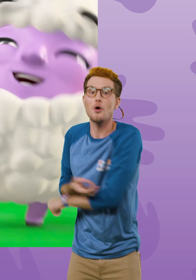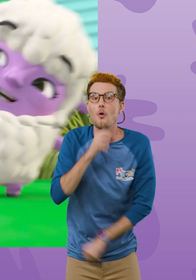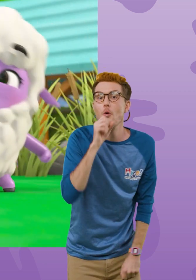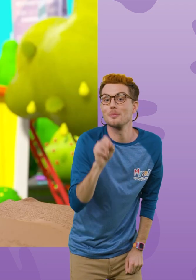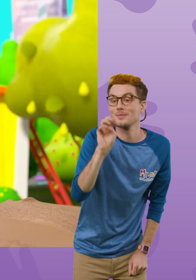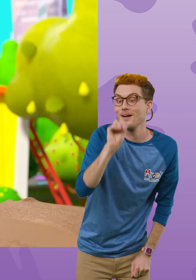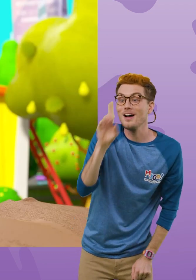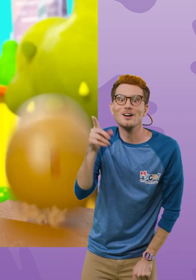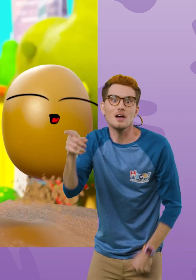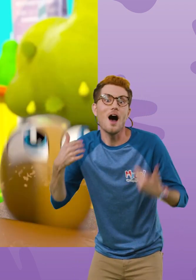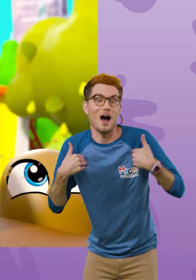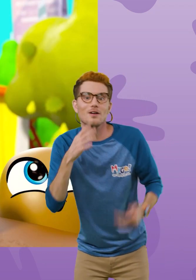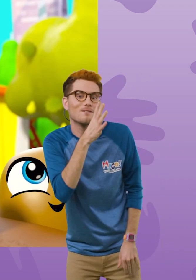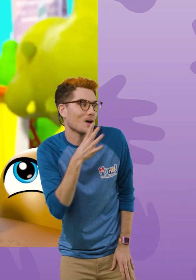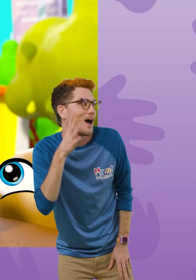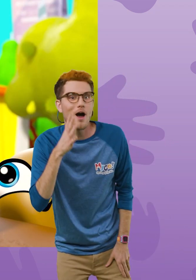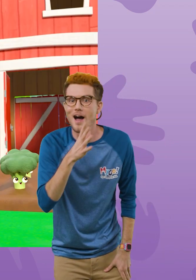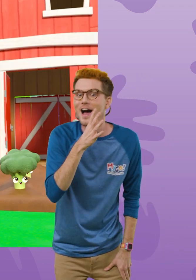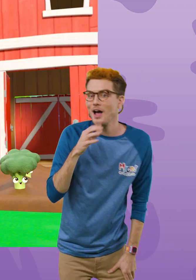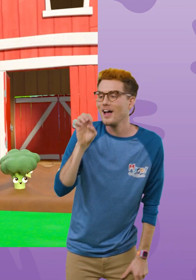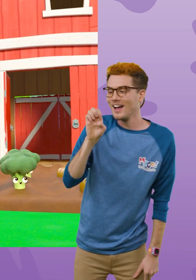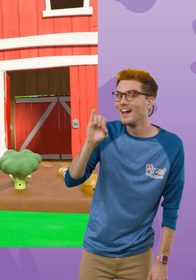Old MacDonald had a farm.